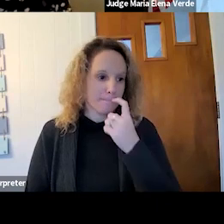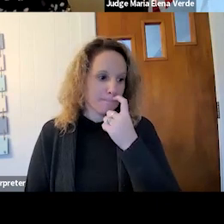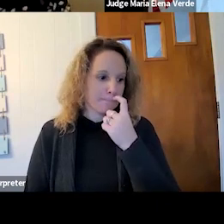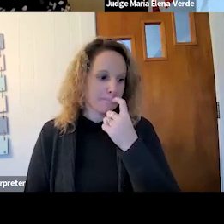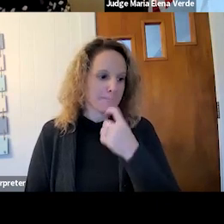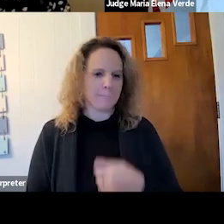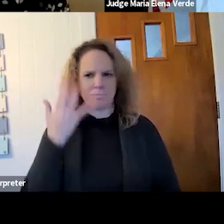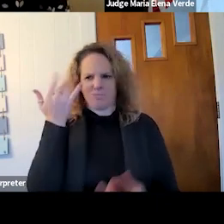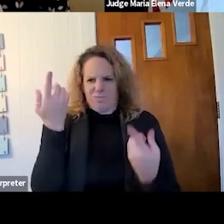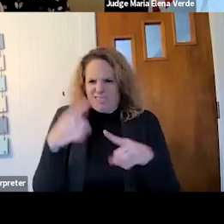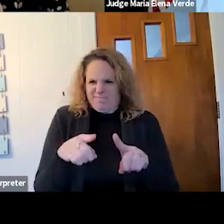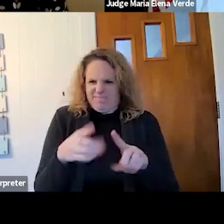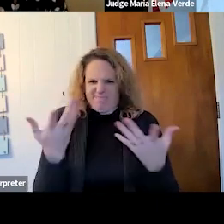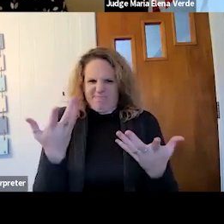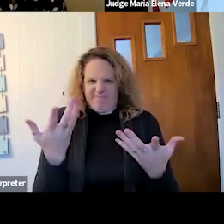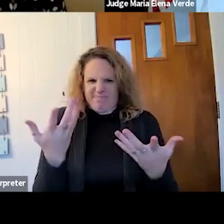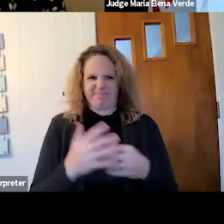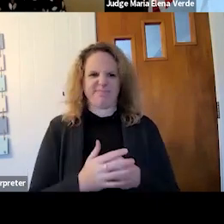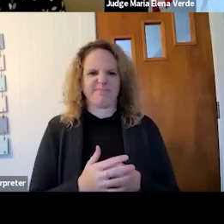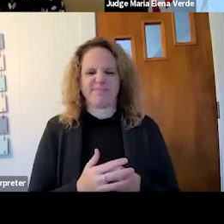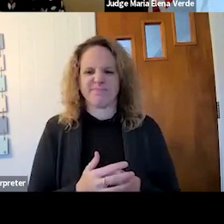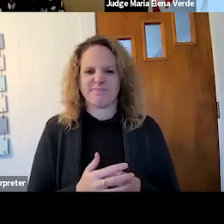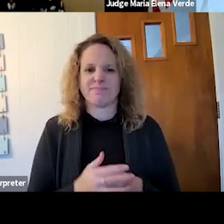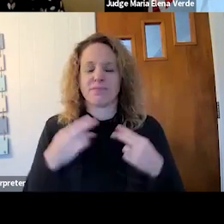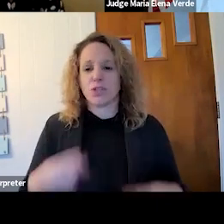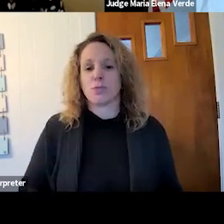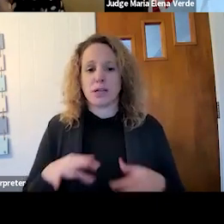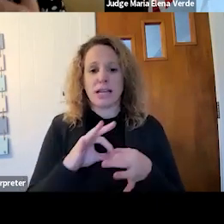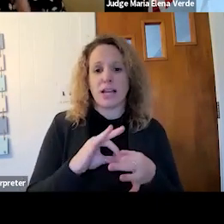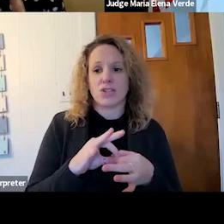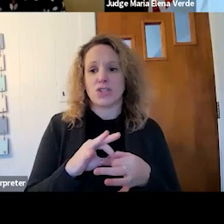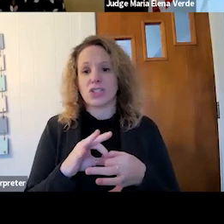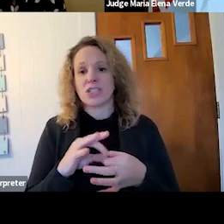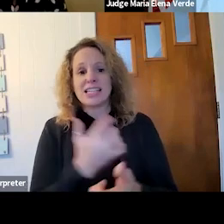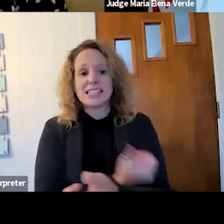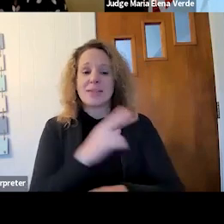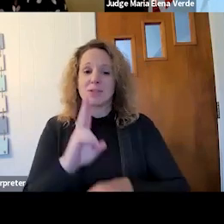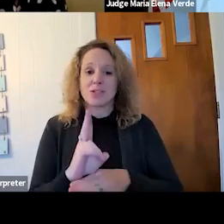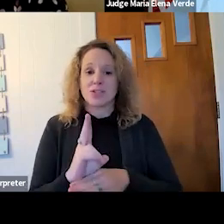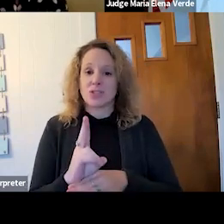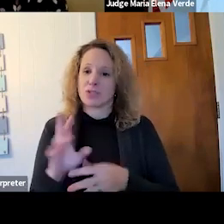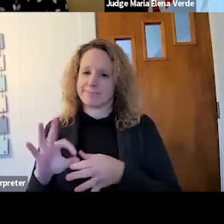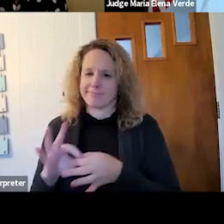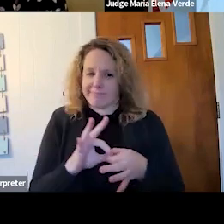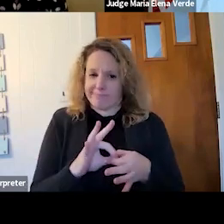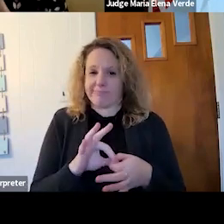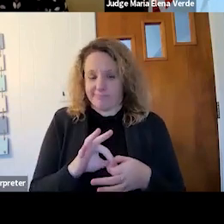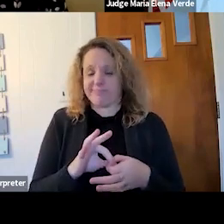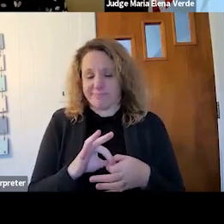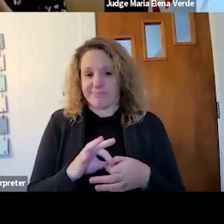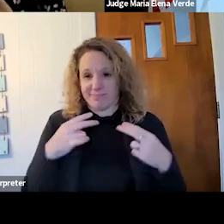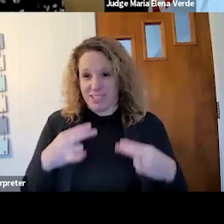Why does this matter? So human connection and substance use recovery are inexplicably linked. We as humans